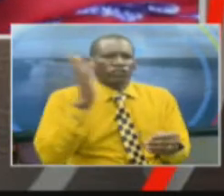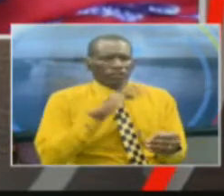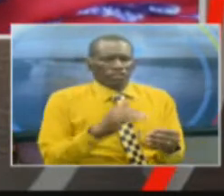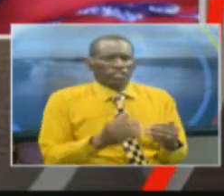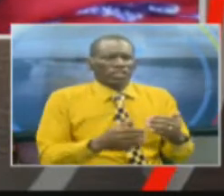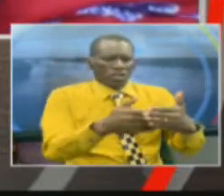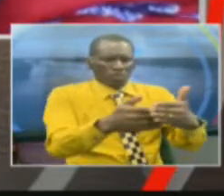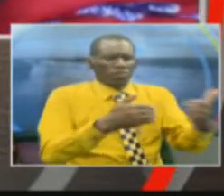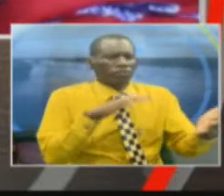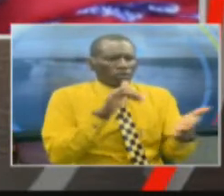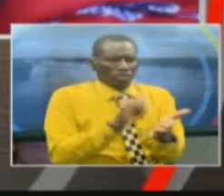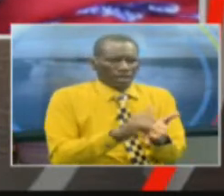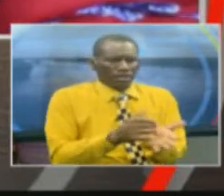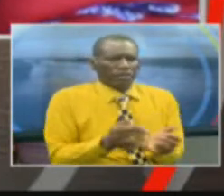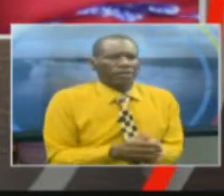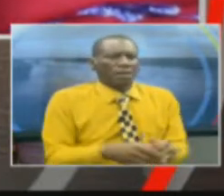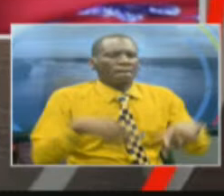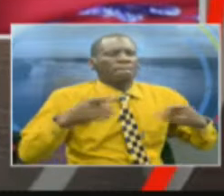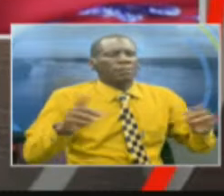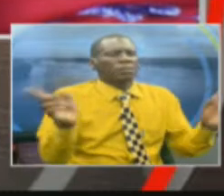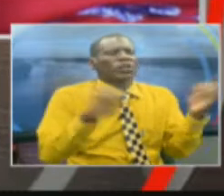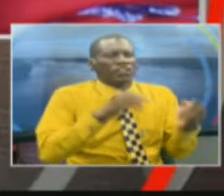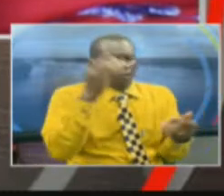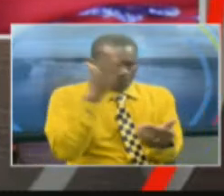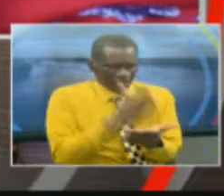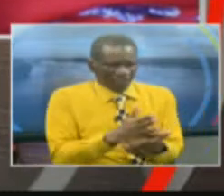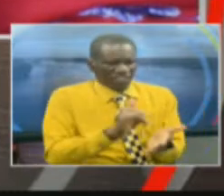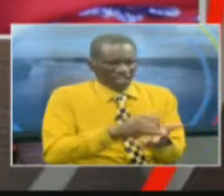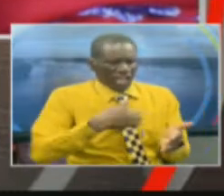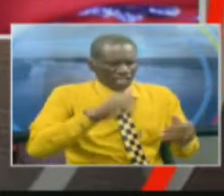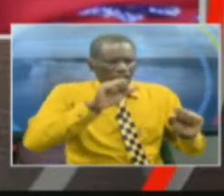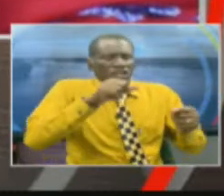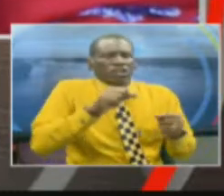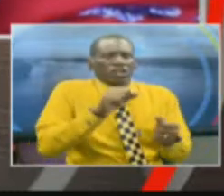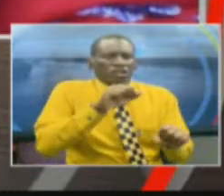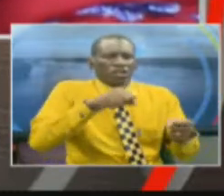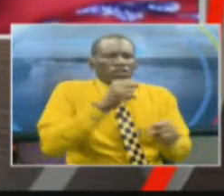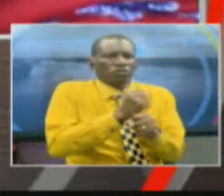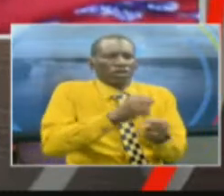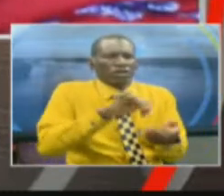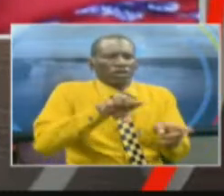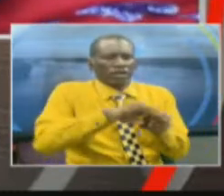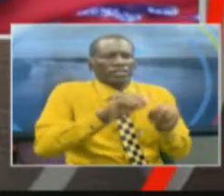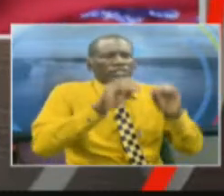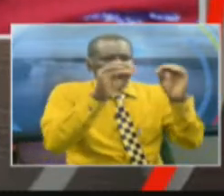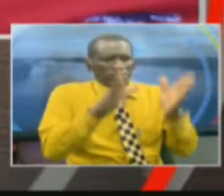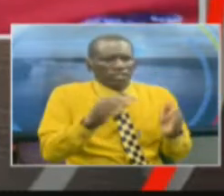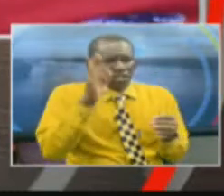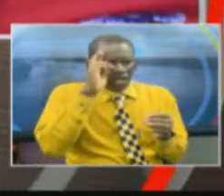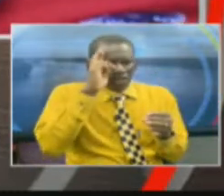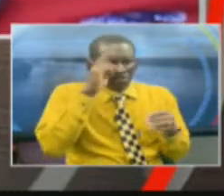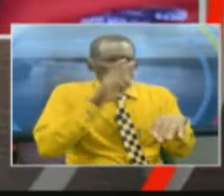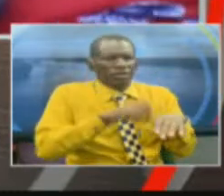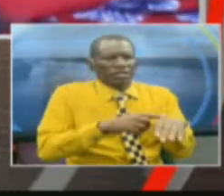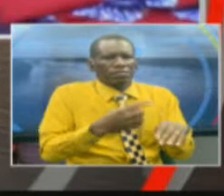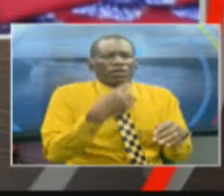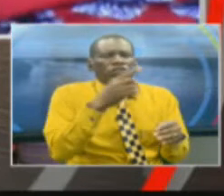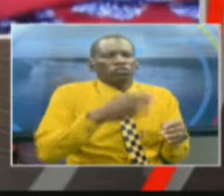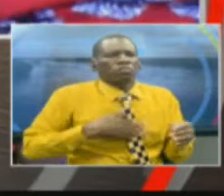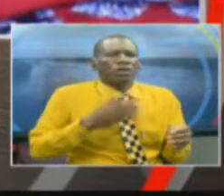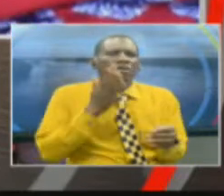even before that, people did not believe I could be a teacher. I remember when I told my mother that I wanted to be a